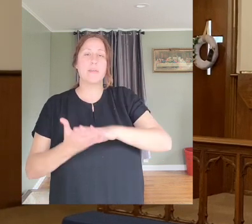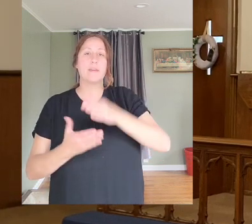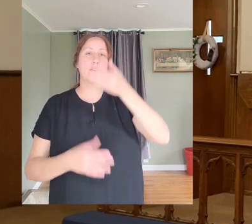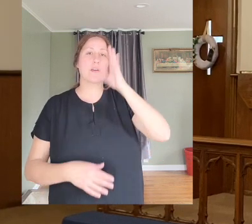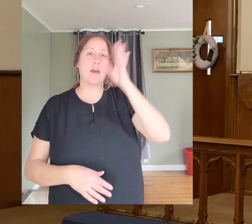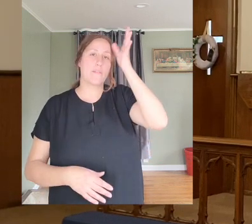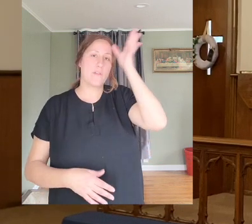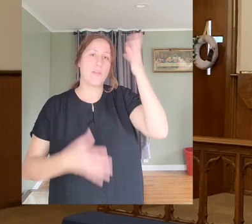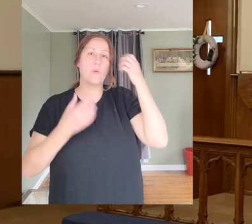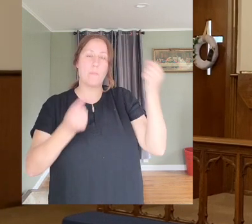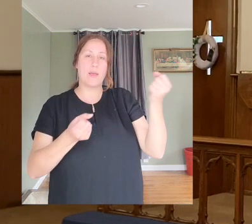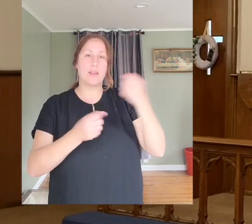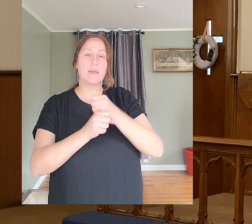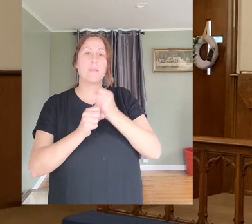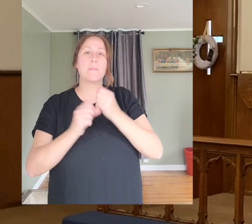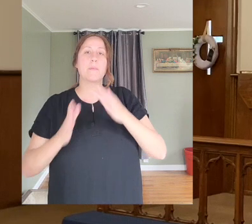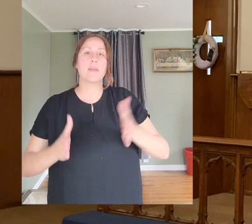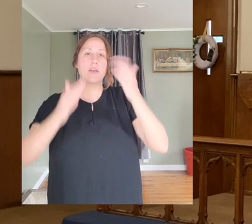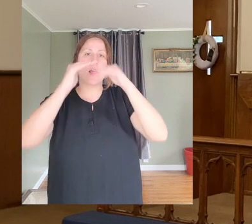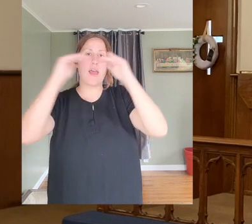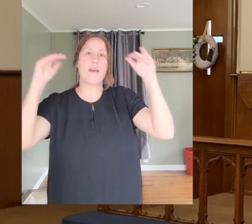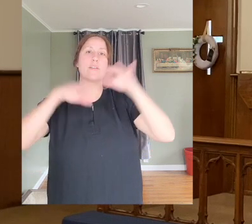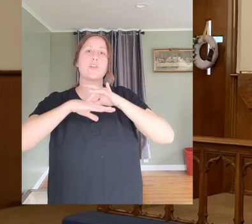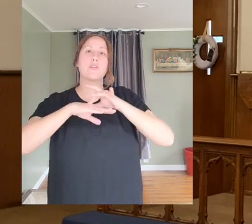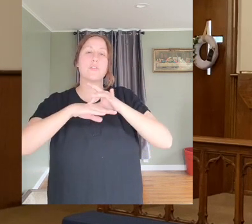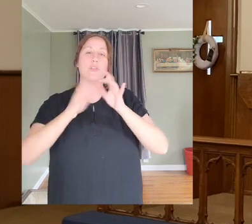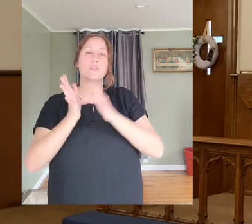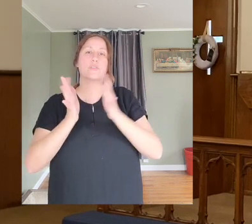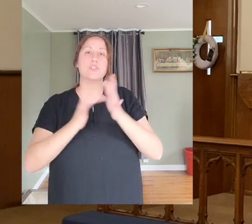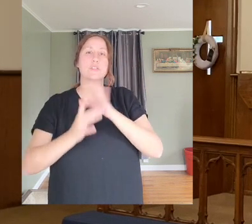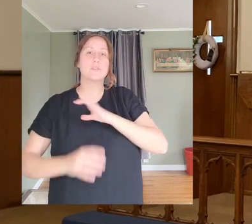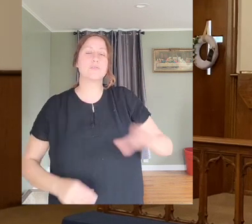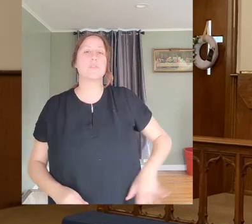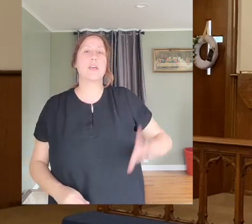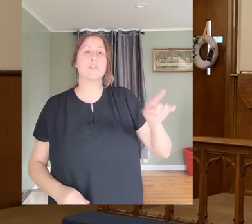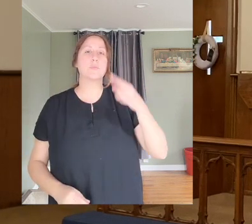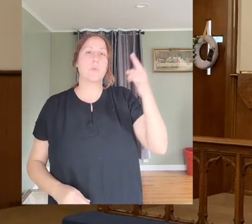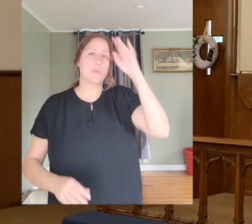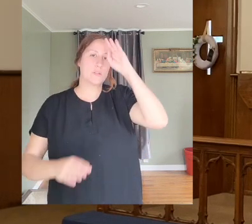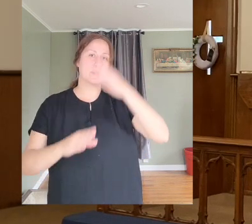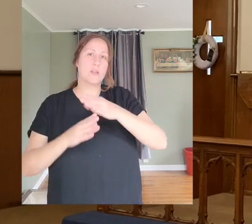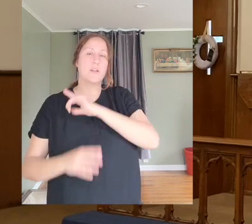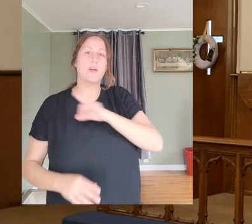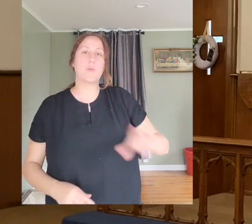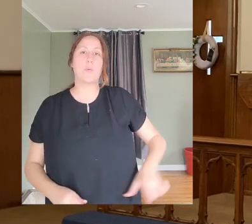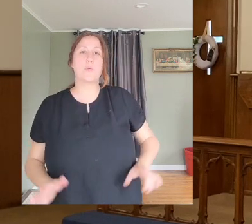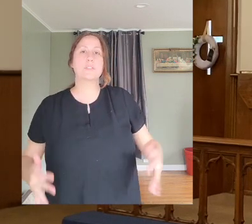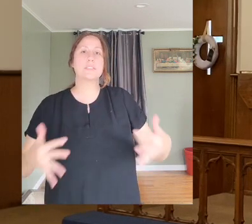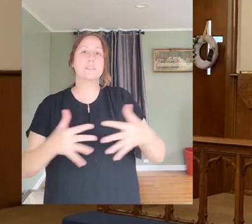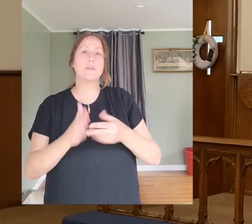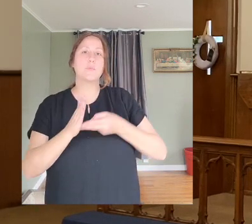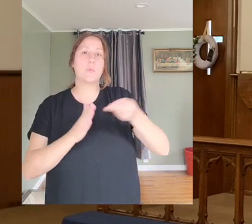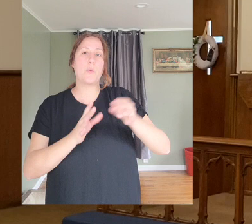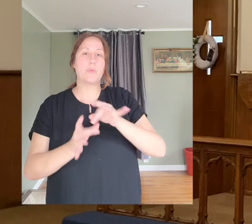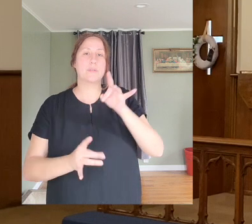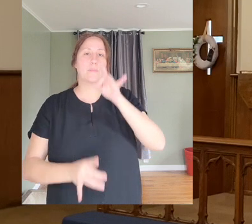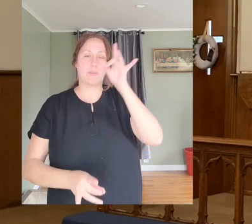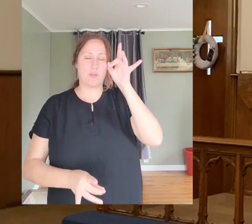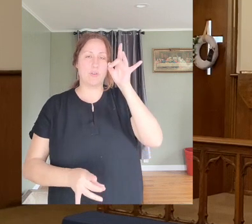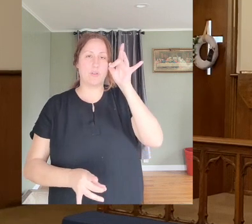Almighty, maker of heaven and earth, and in Jesus Christ, his only Son, our Lord, who was conceived by the Holy